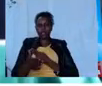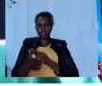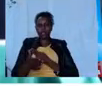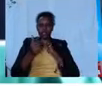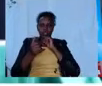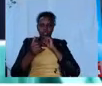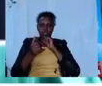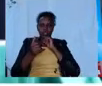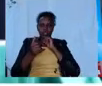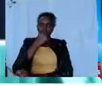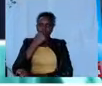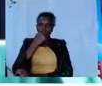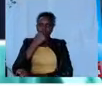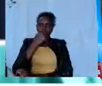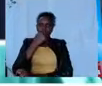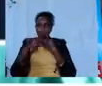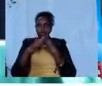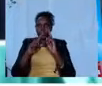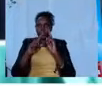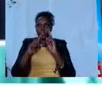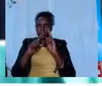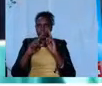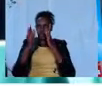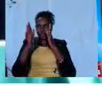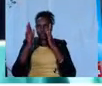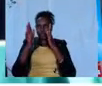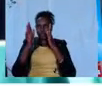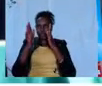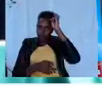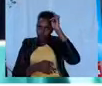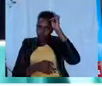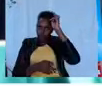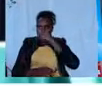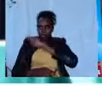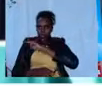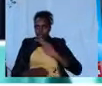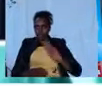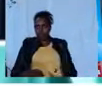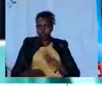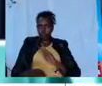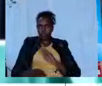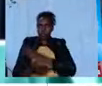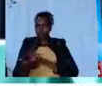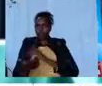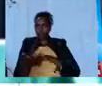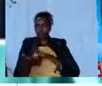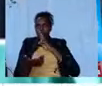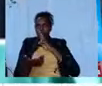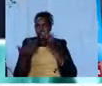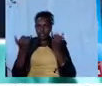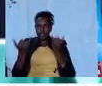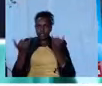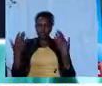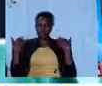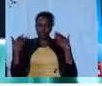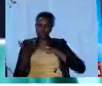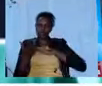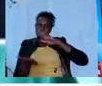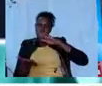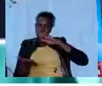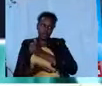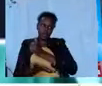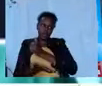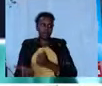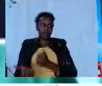us. Do not lead us into temptation, but from evil. For the kingdom, the power, and the glory are yours, now and